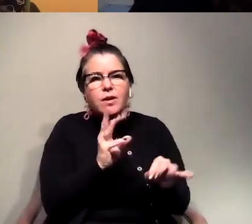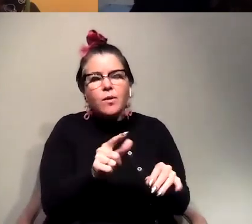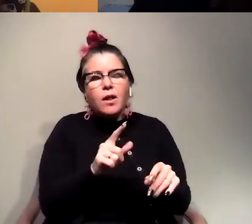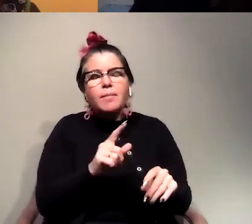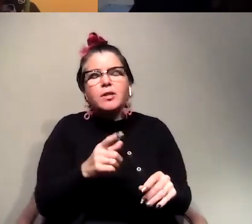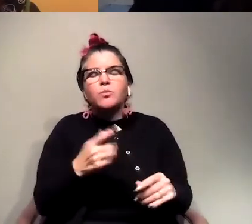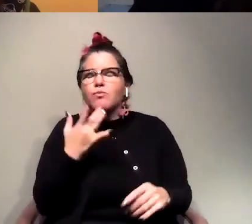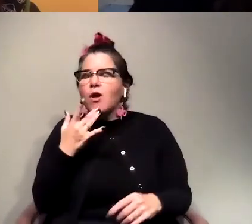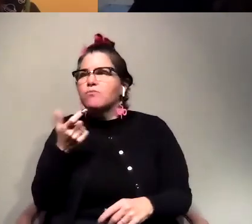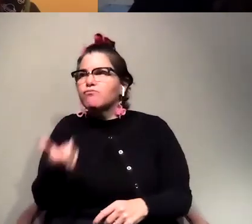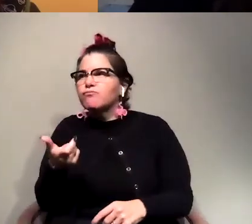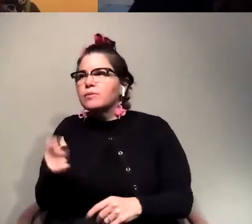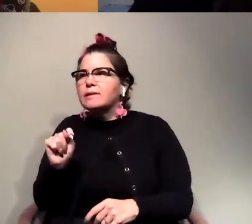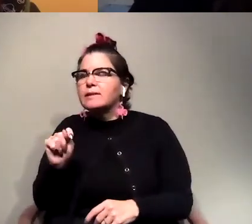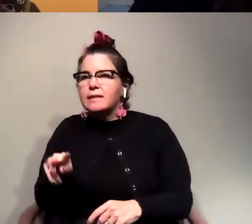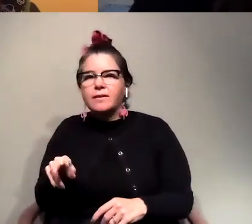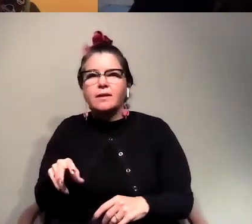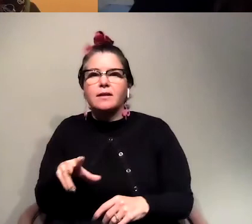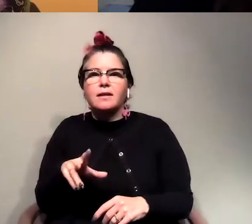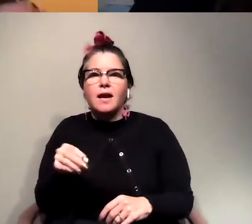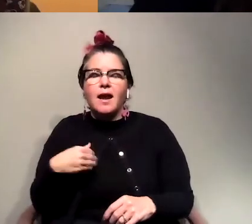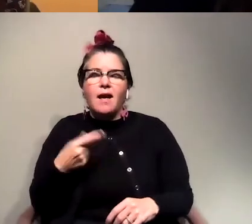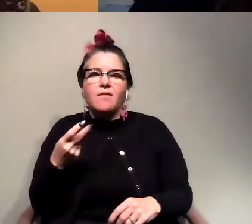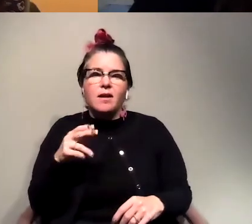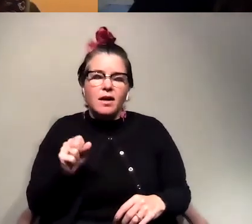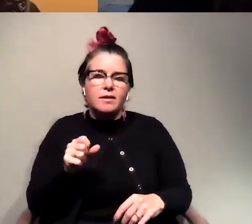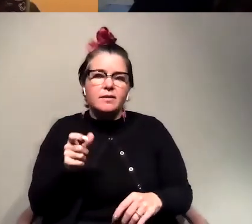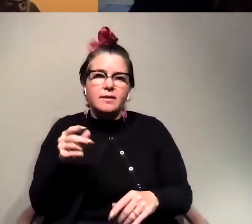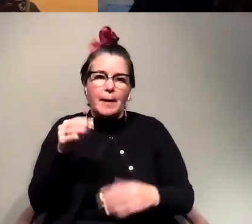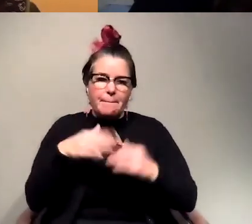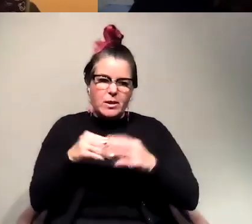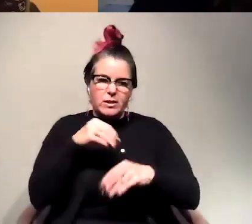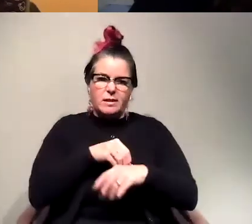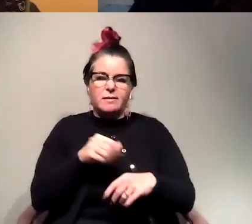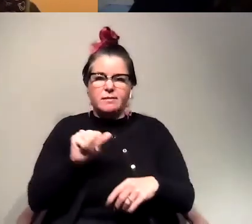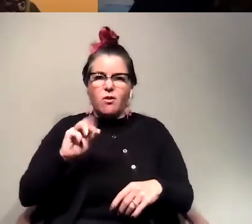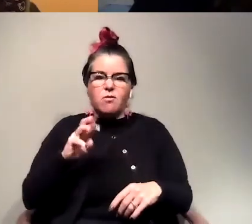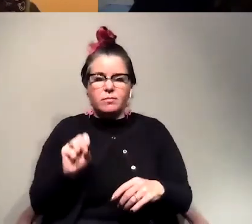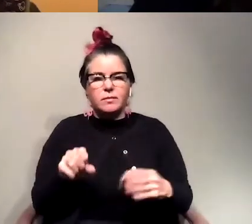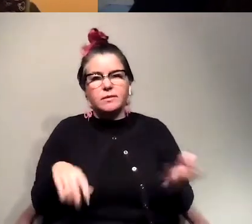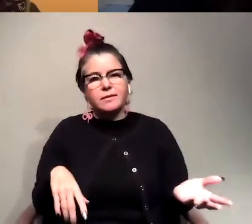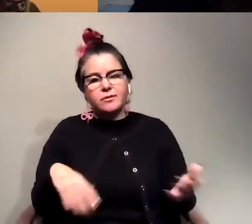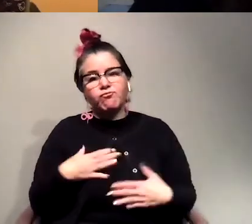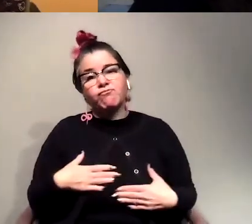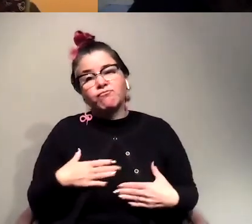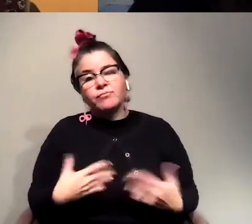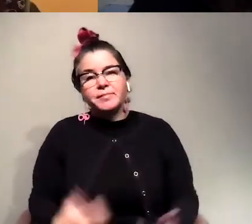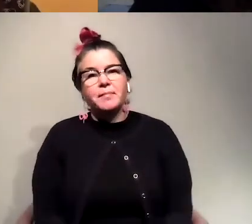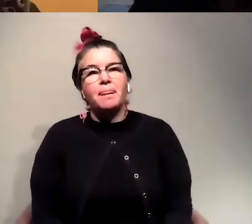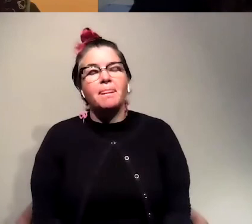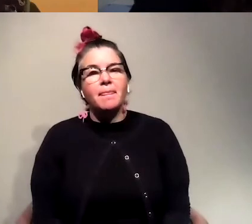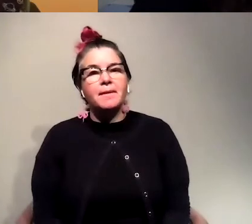TV. But it's also like deadly and has guns in its arms, and they're so delightful. Yeah, that's